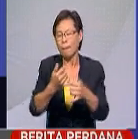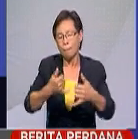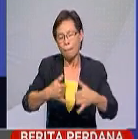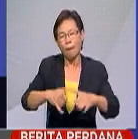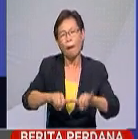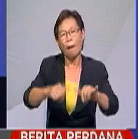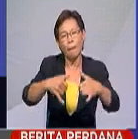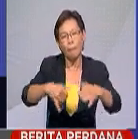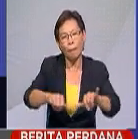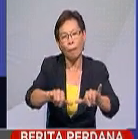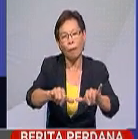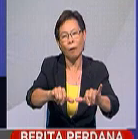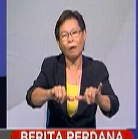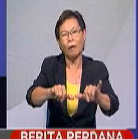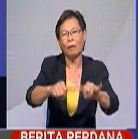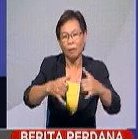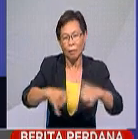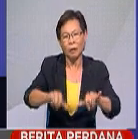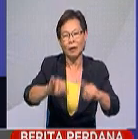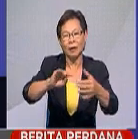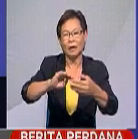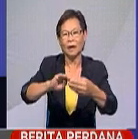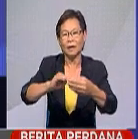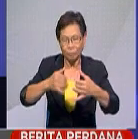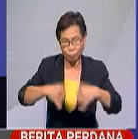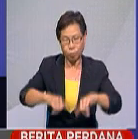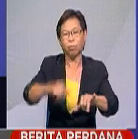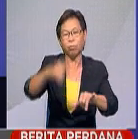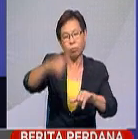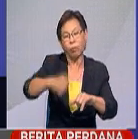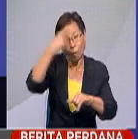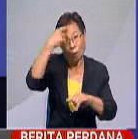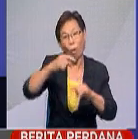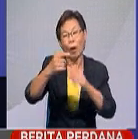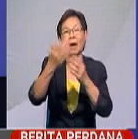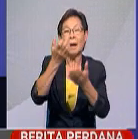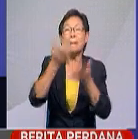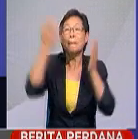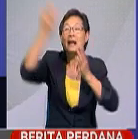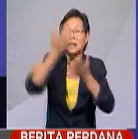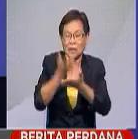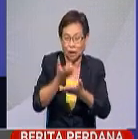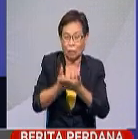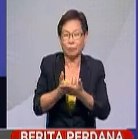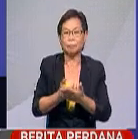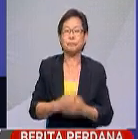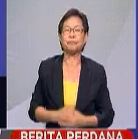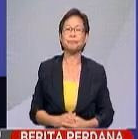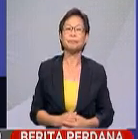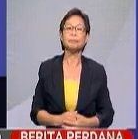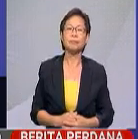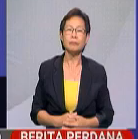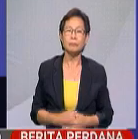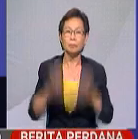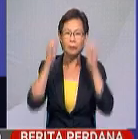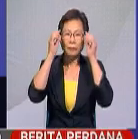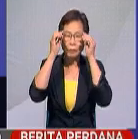integral to the nation's economy. Therefore, as the fourth